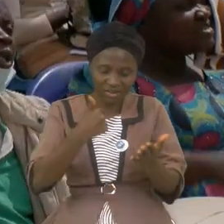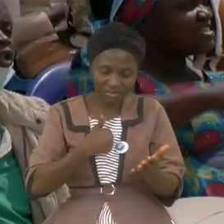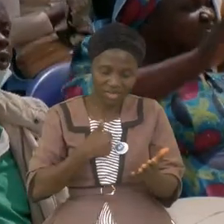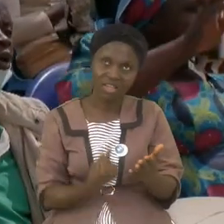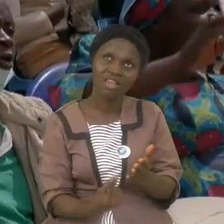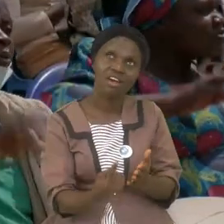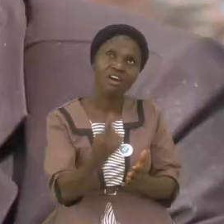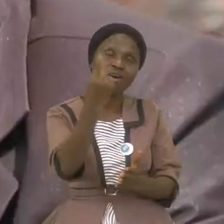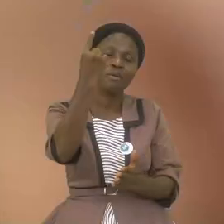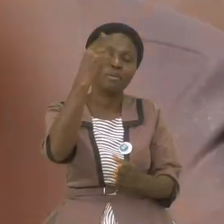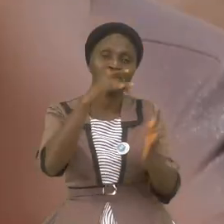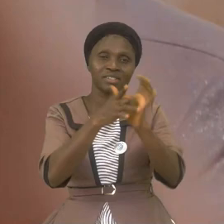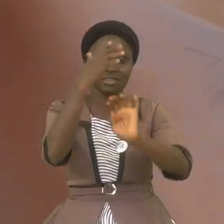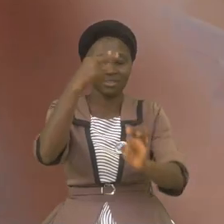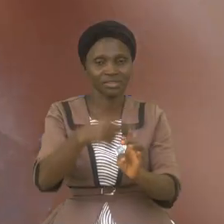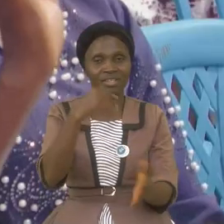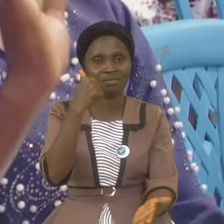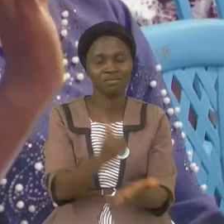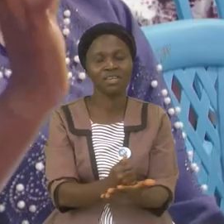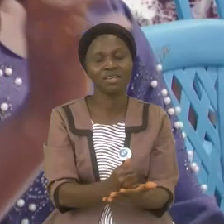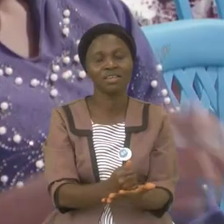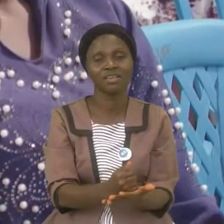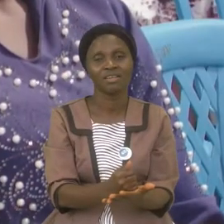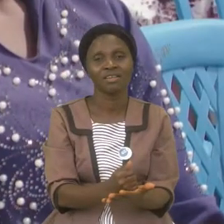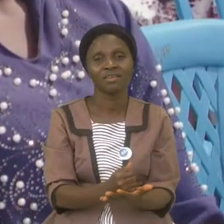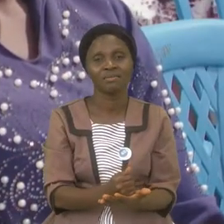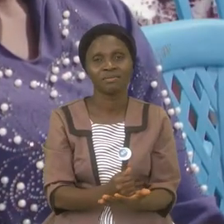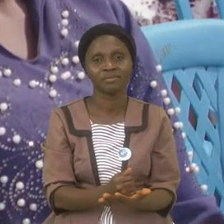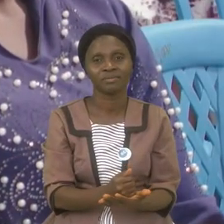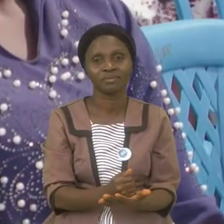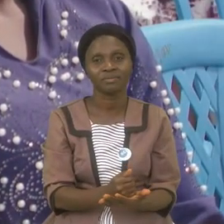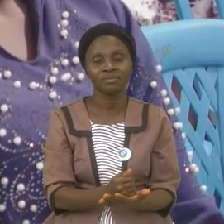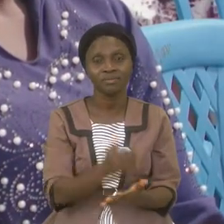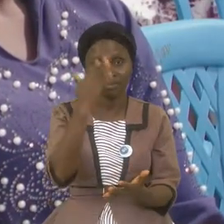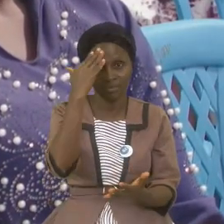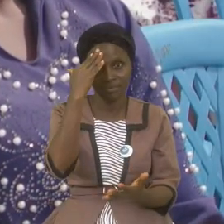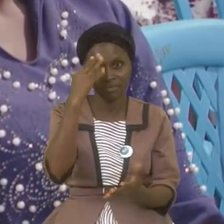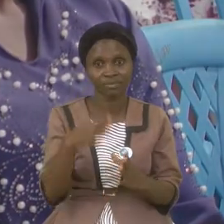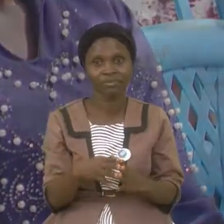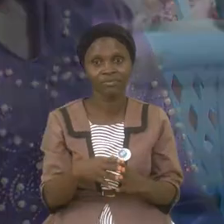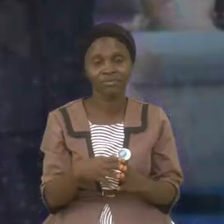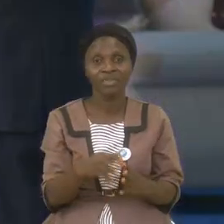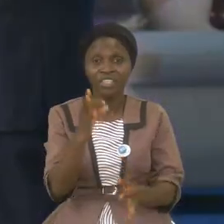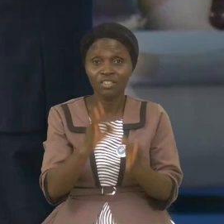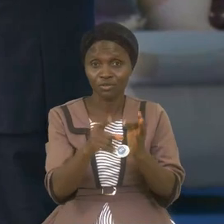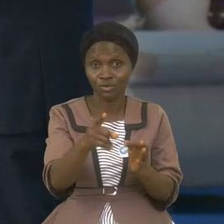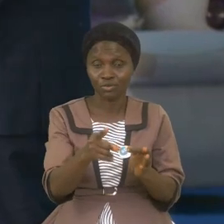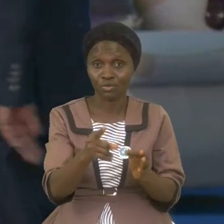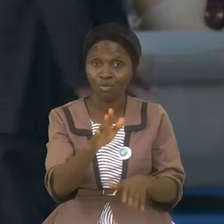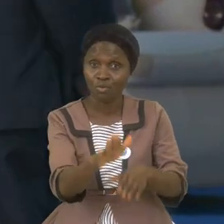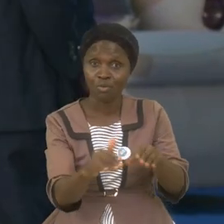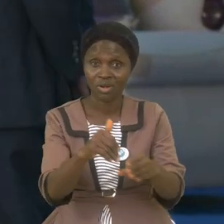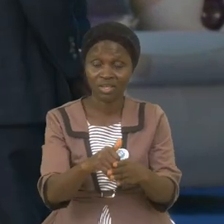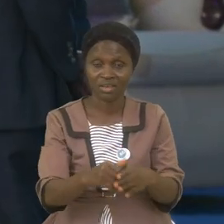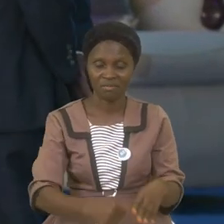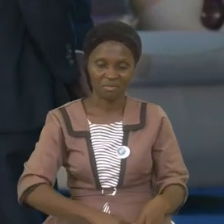who? Amen. He lift you up in Jesus' name. Amen. You know, if we walk in pride and you say,